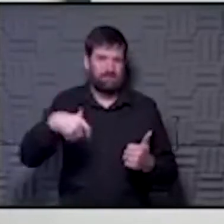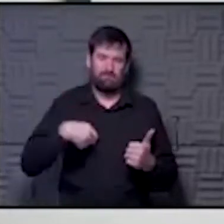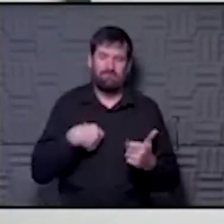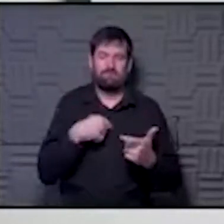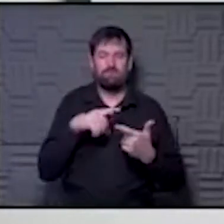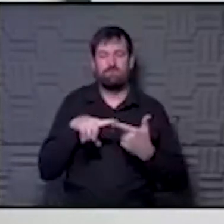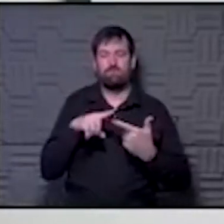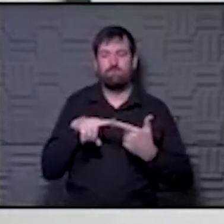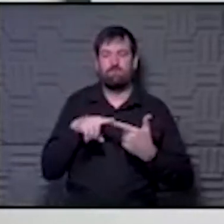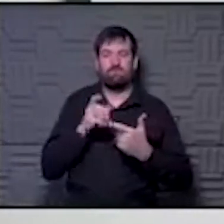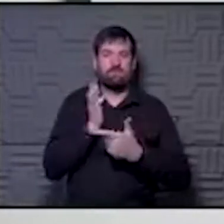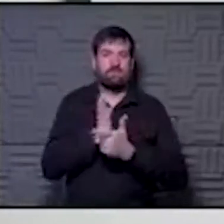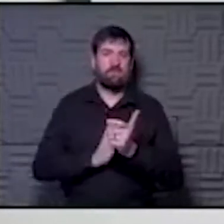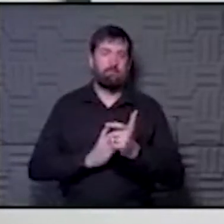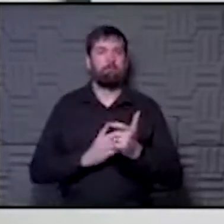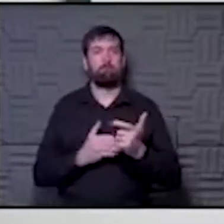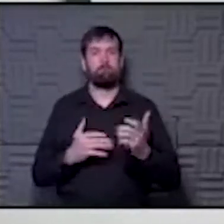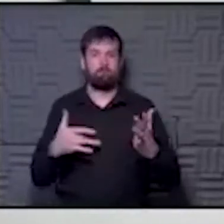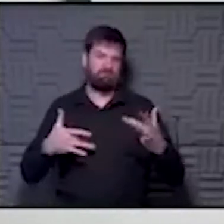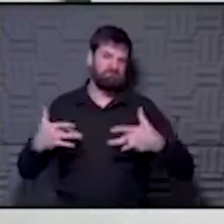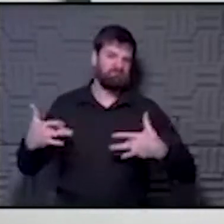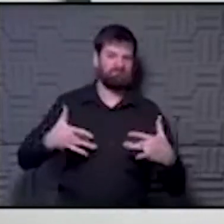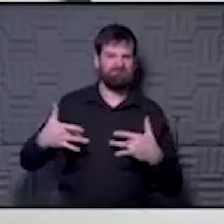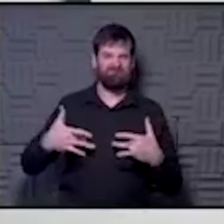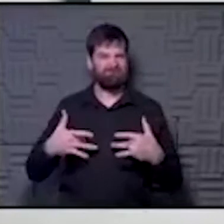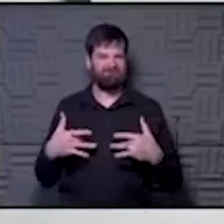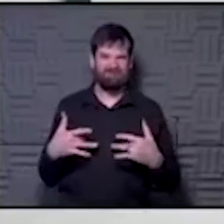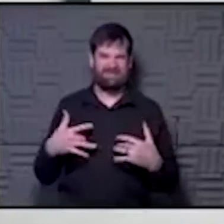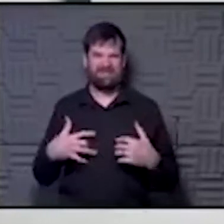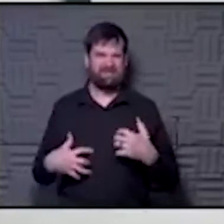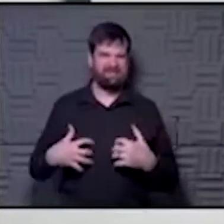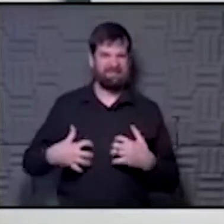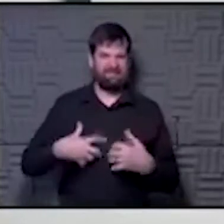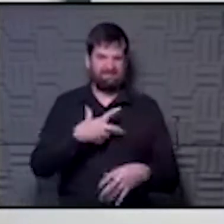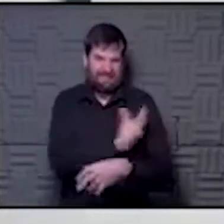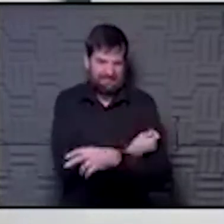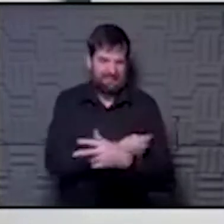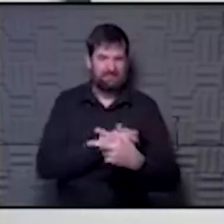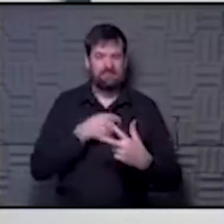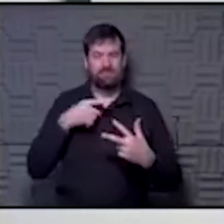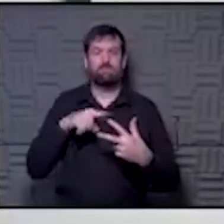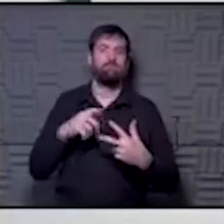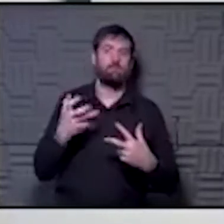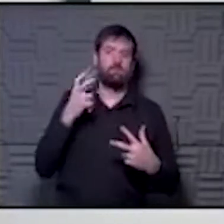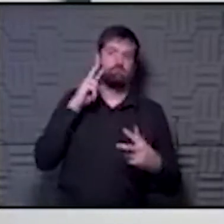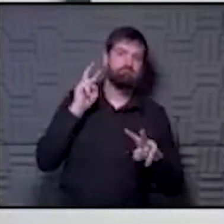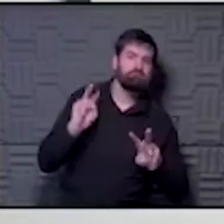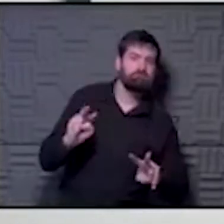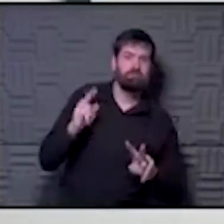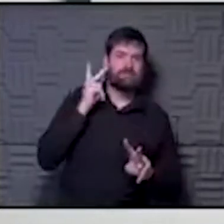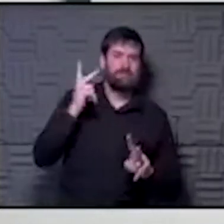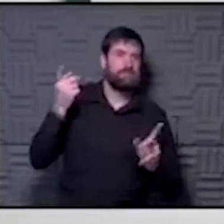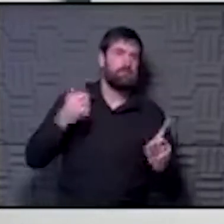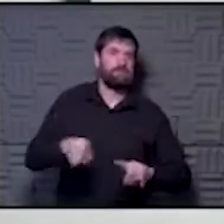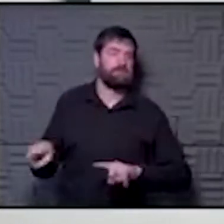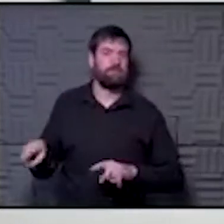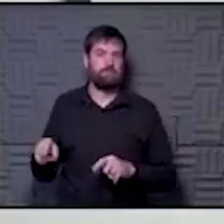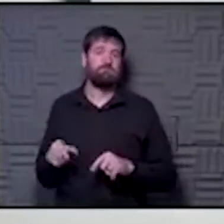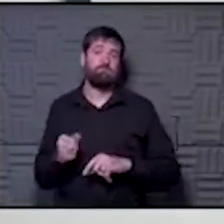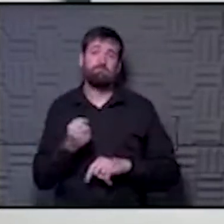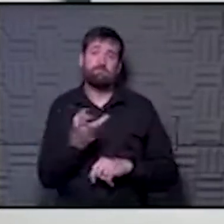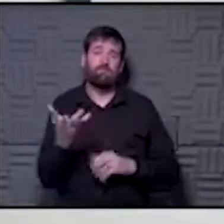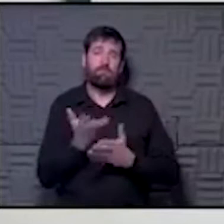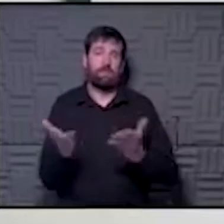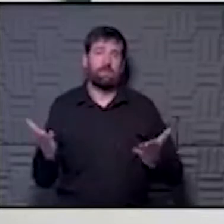just generally concerned about vaccines and want to wait and see what happens. So it's a combination of things. I